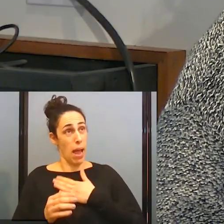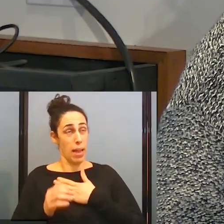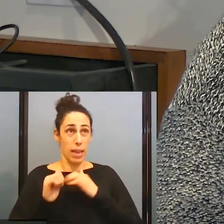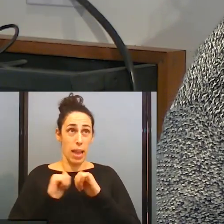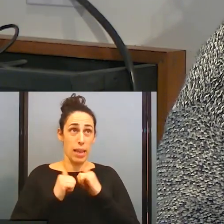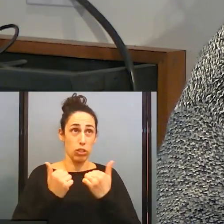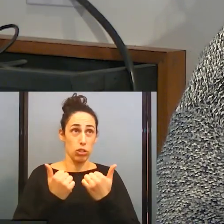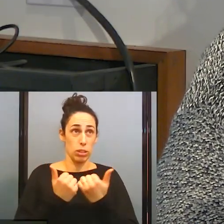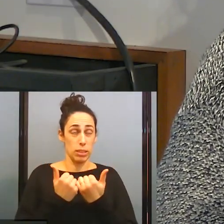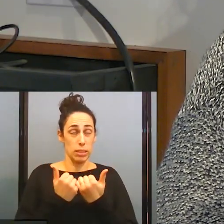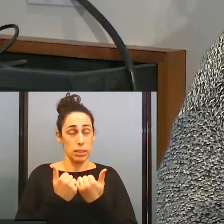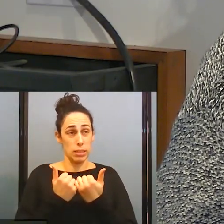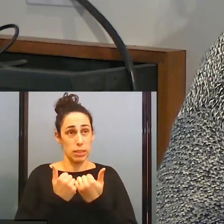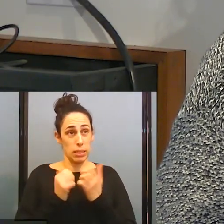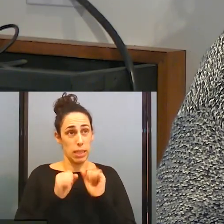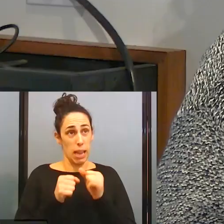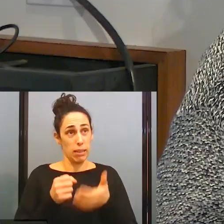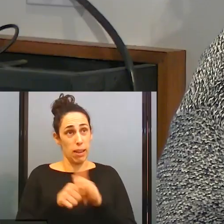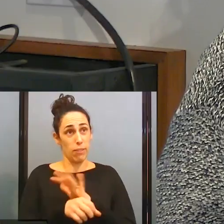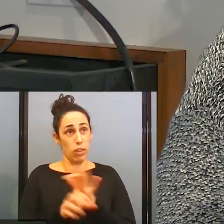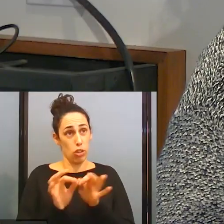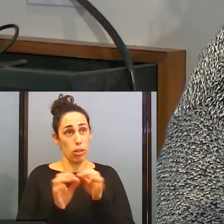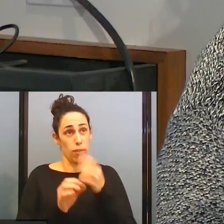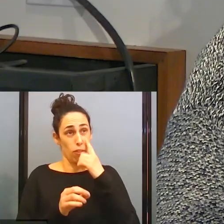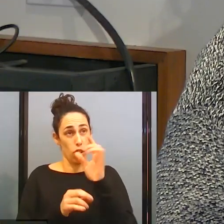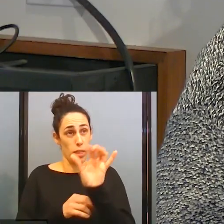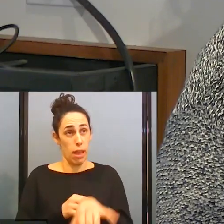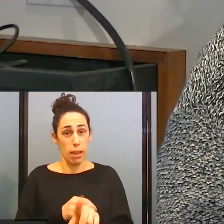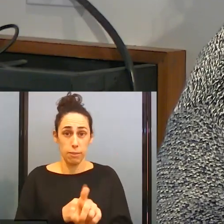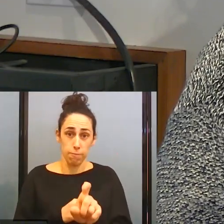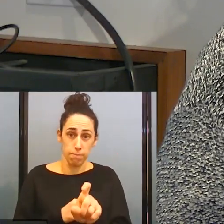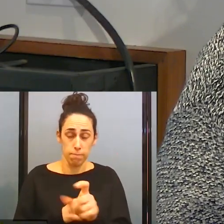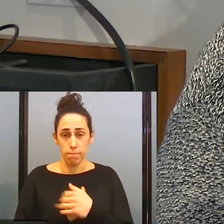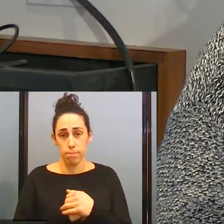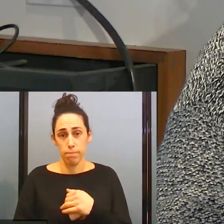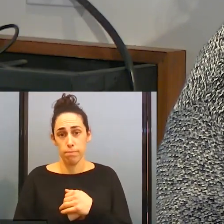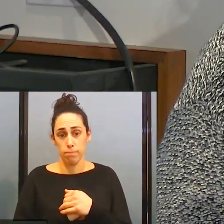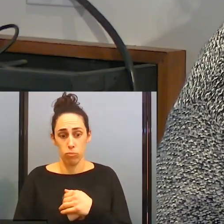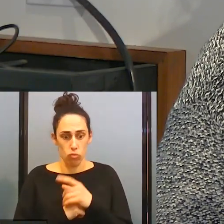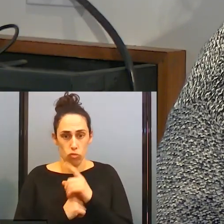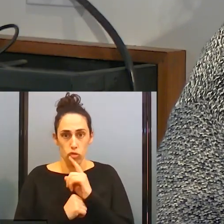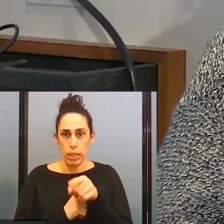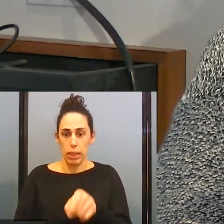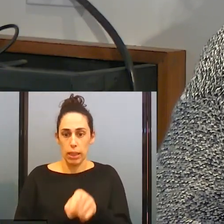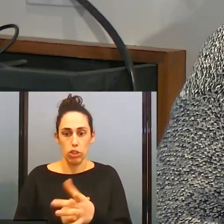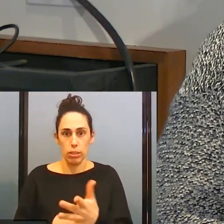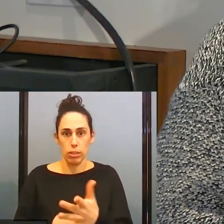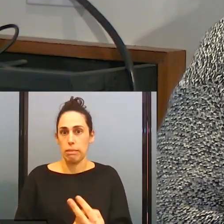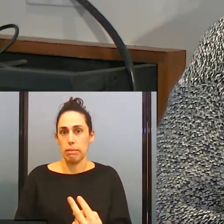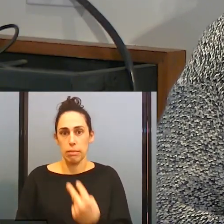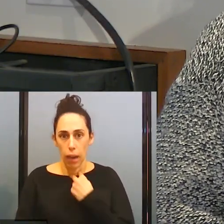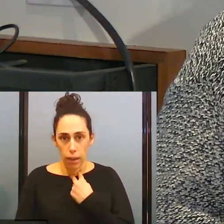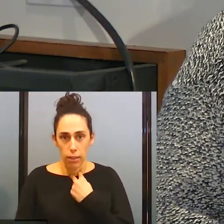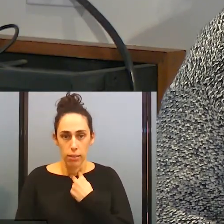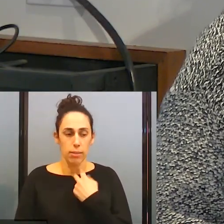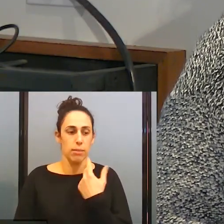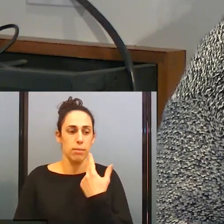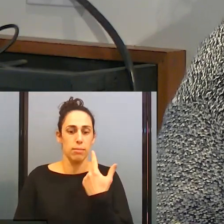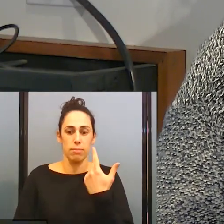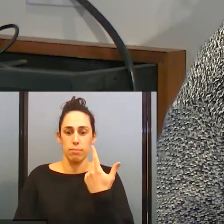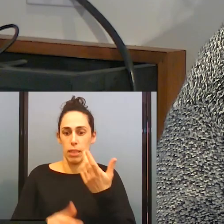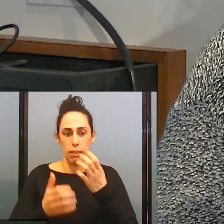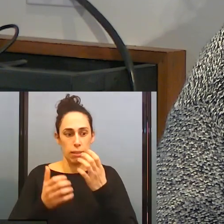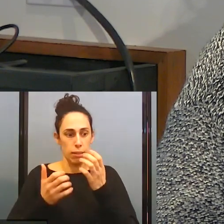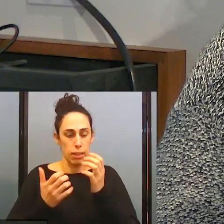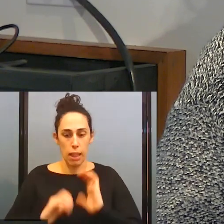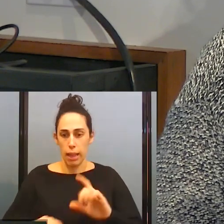pay application fees for people who really have no option. It's not, for many of our clients, for many people, it's